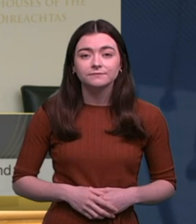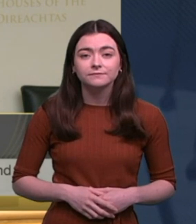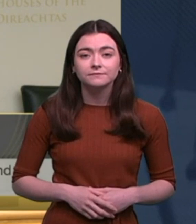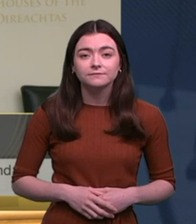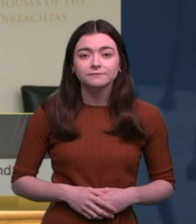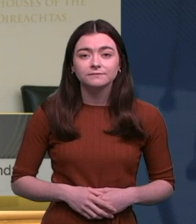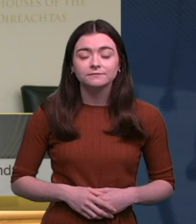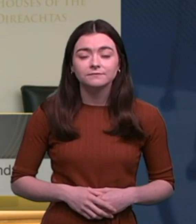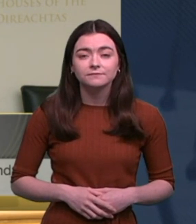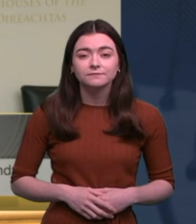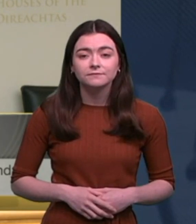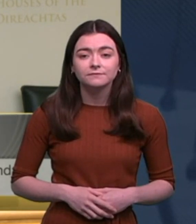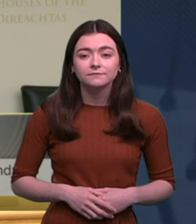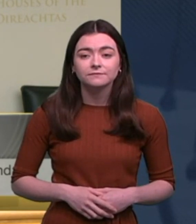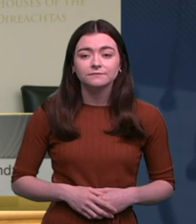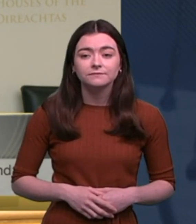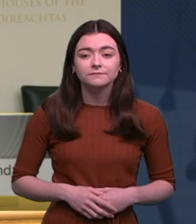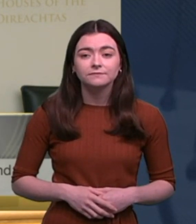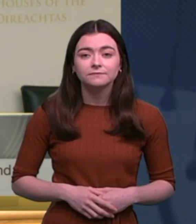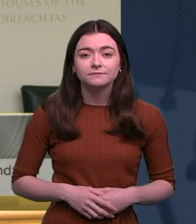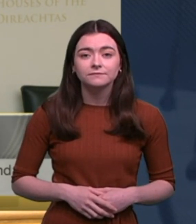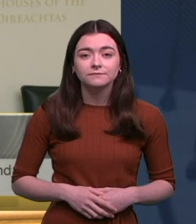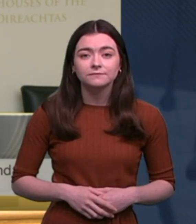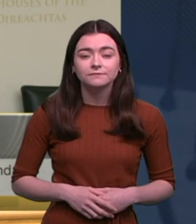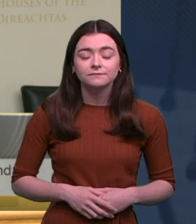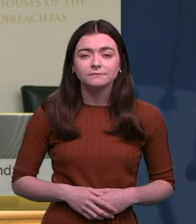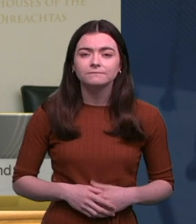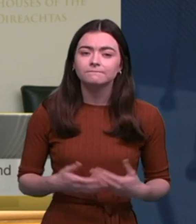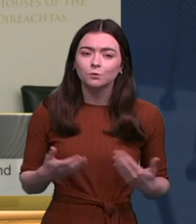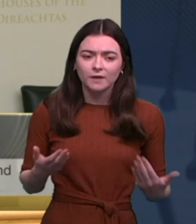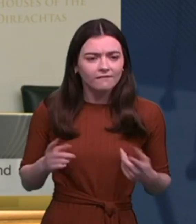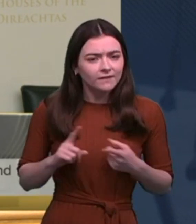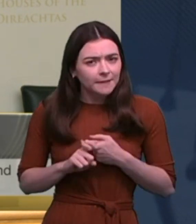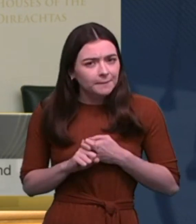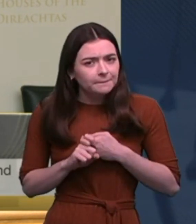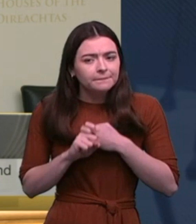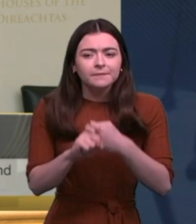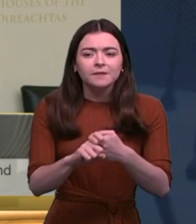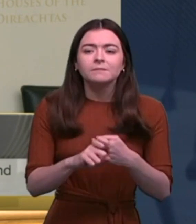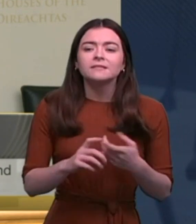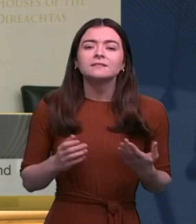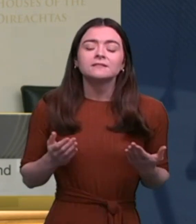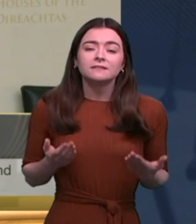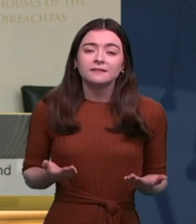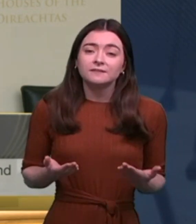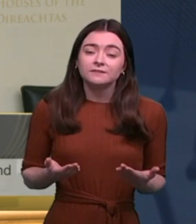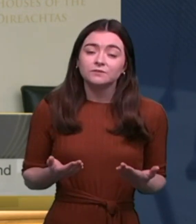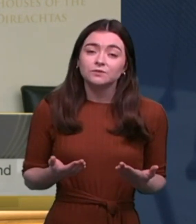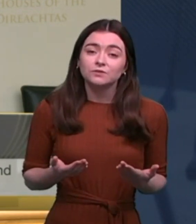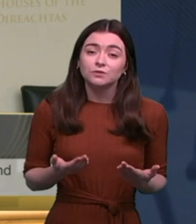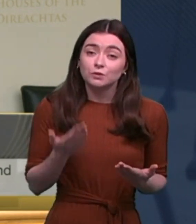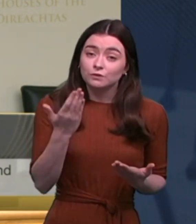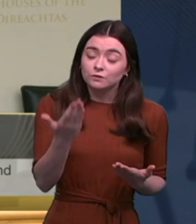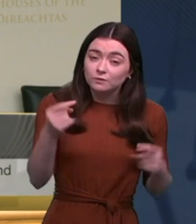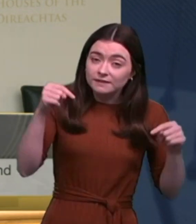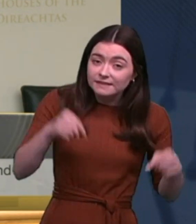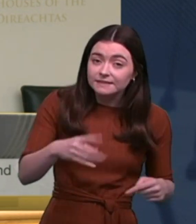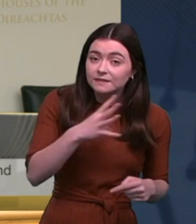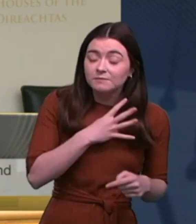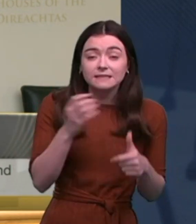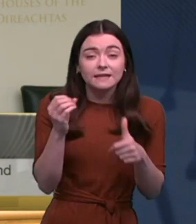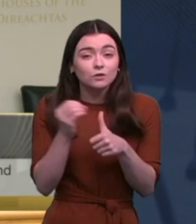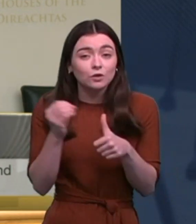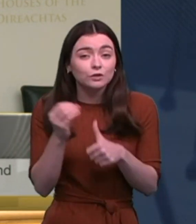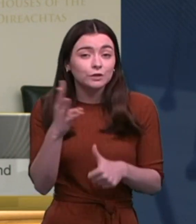share a commitment that you, at this committee and other